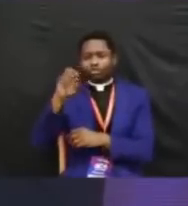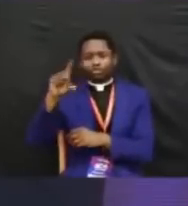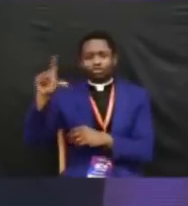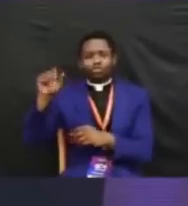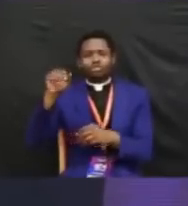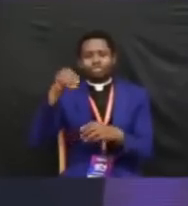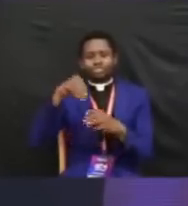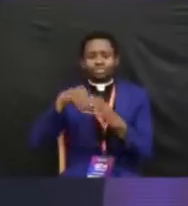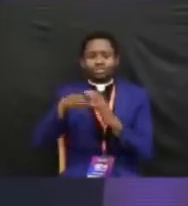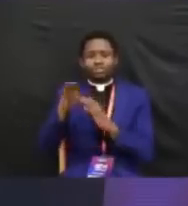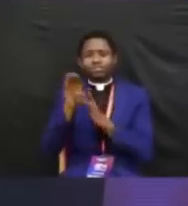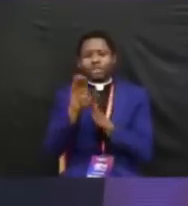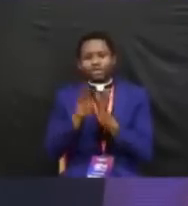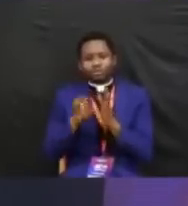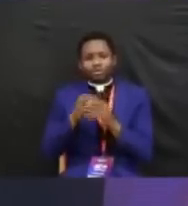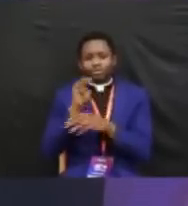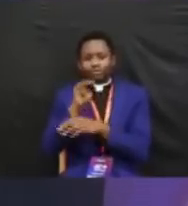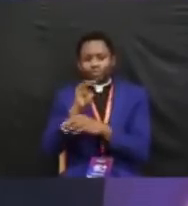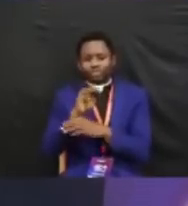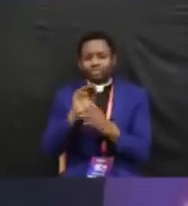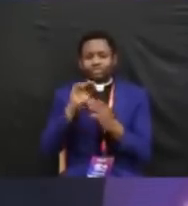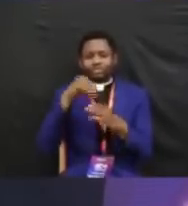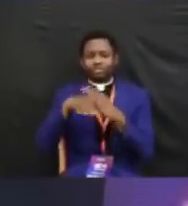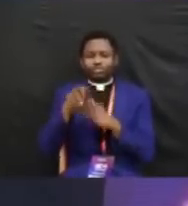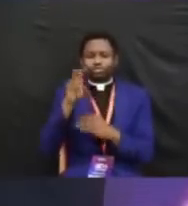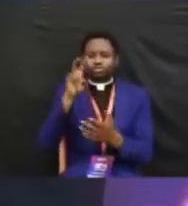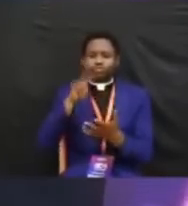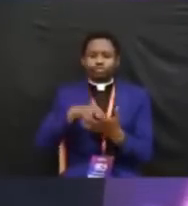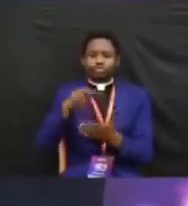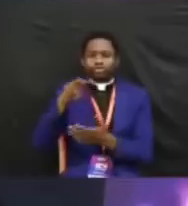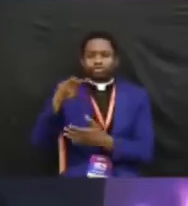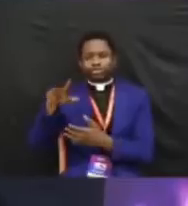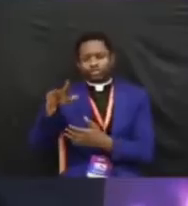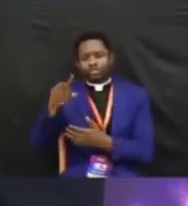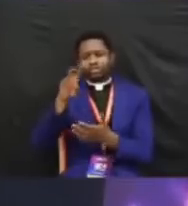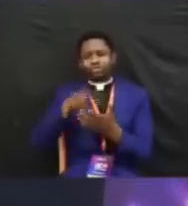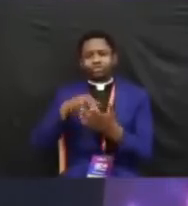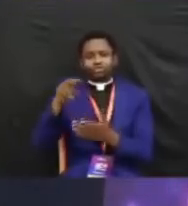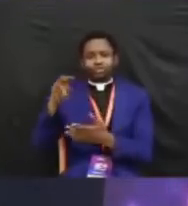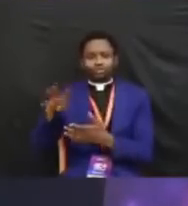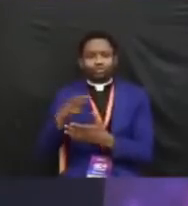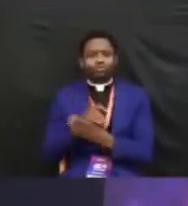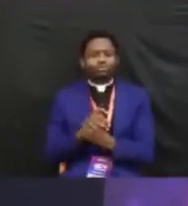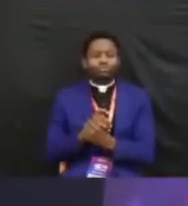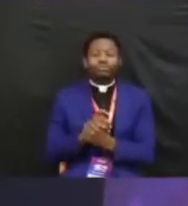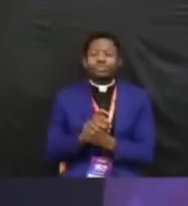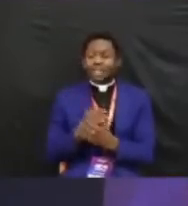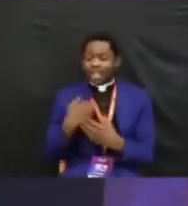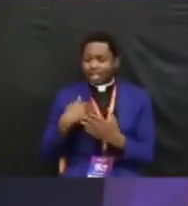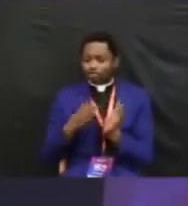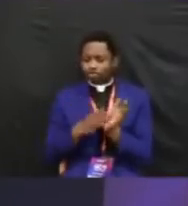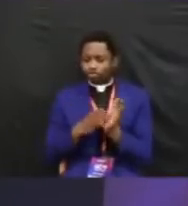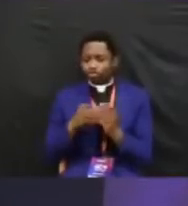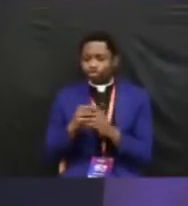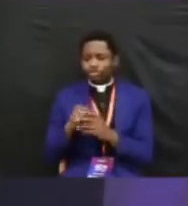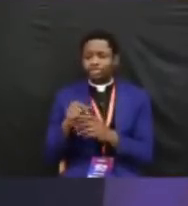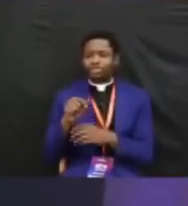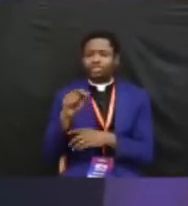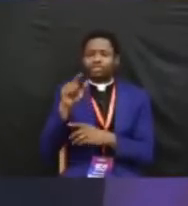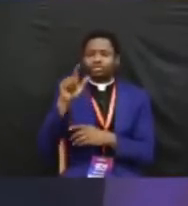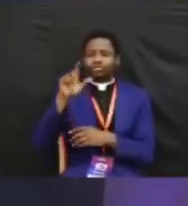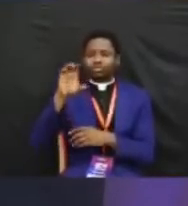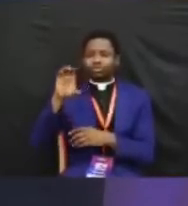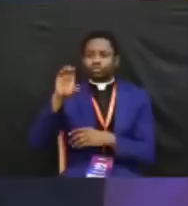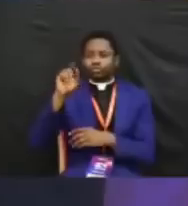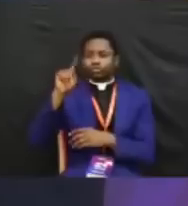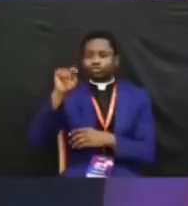2023 2024 academic year. Now to our school in La Devoir in view of the desire to